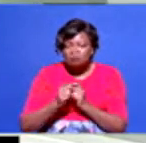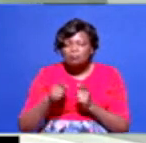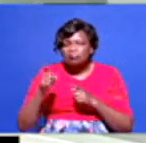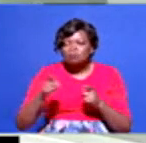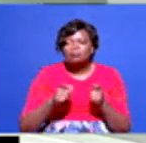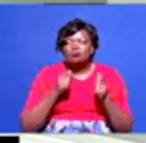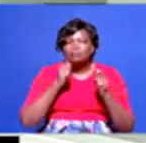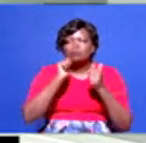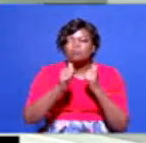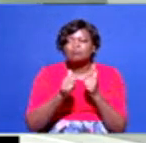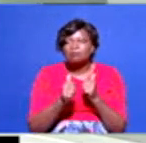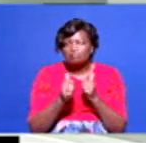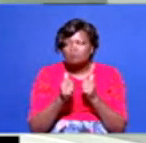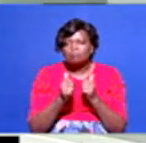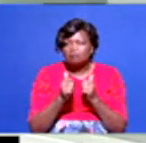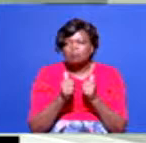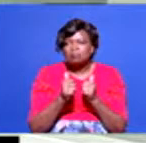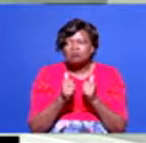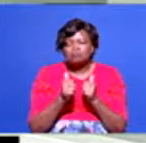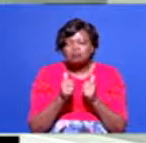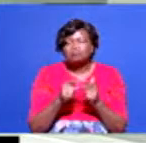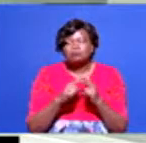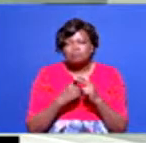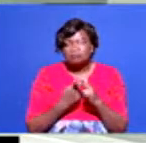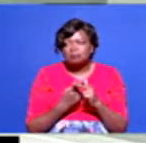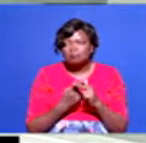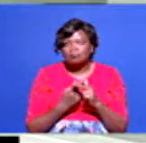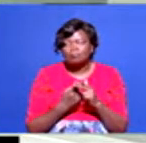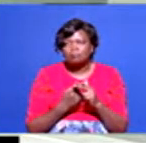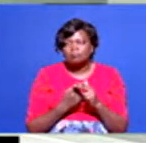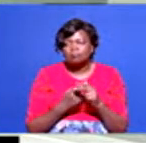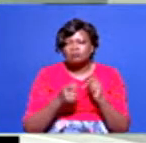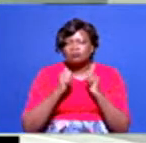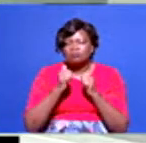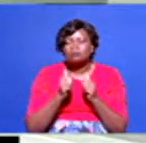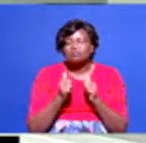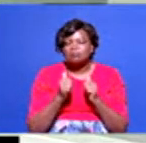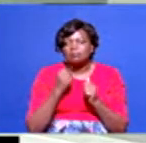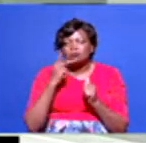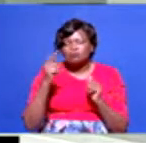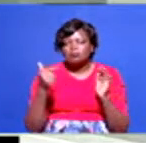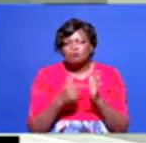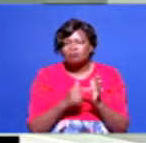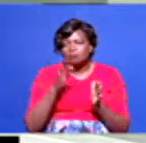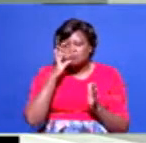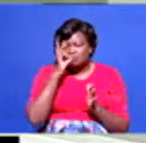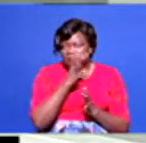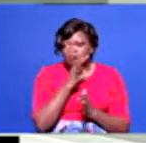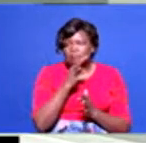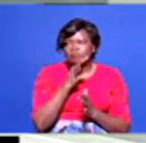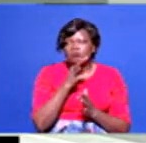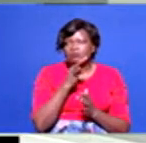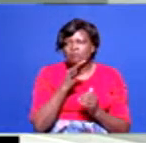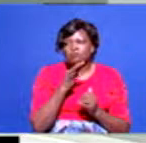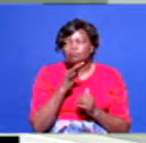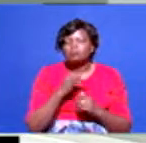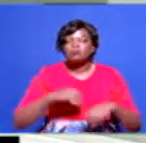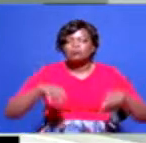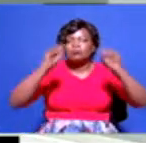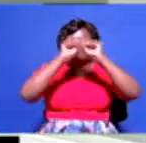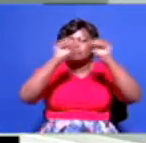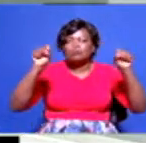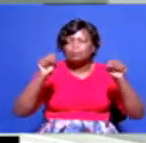at government level were jump-started. Here is a sports viewpoint of Kibaki, of the Kibaki presidency. Take a